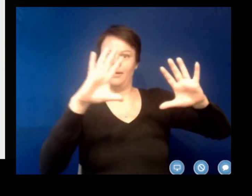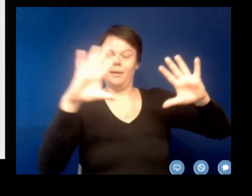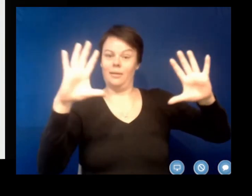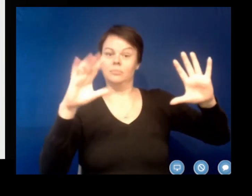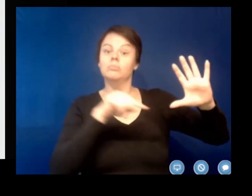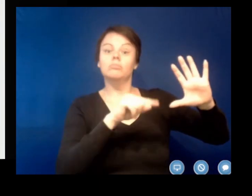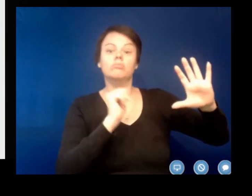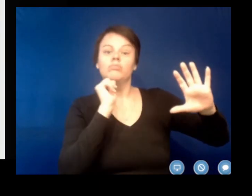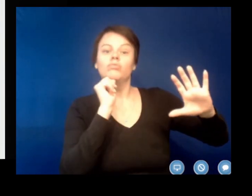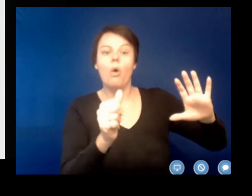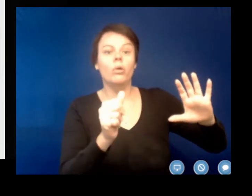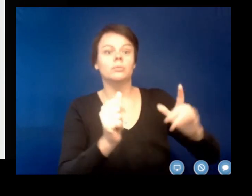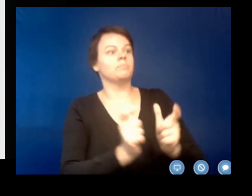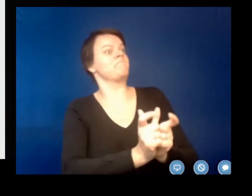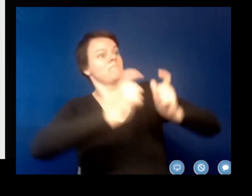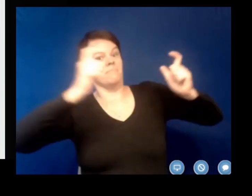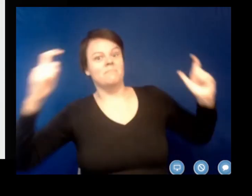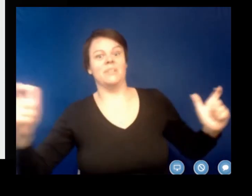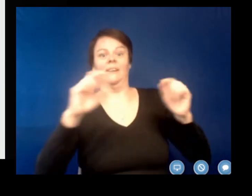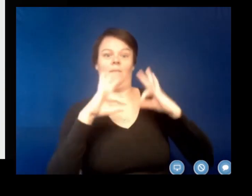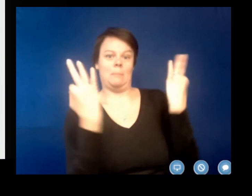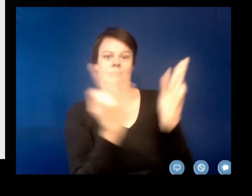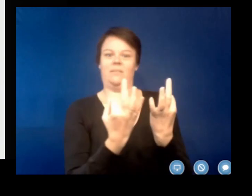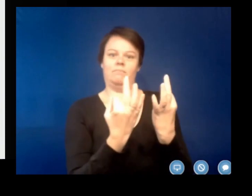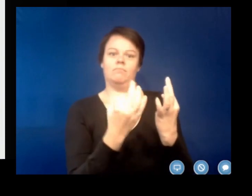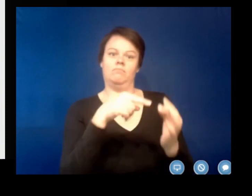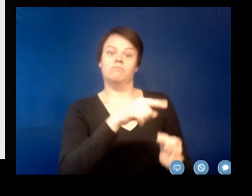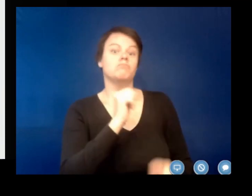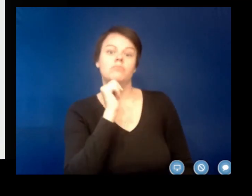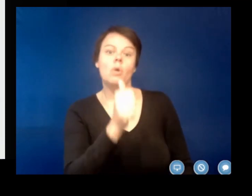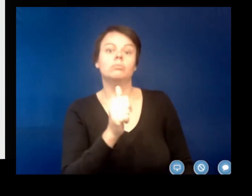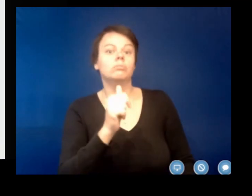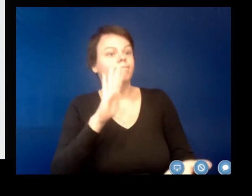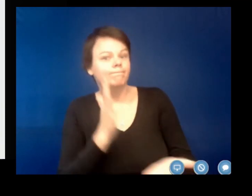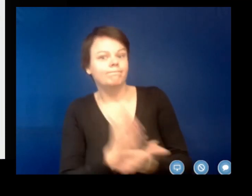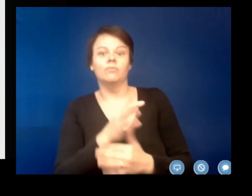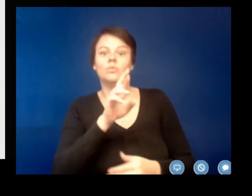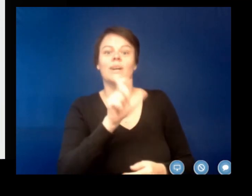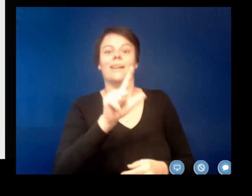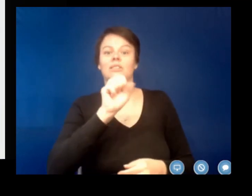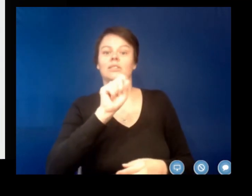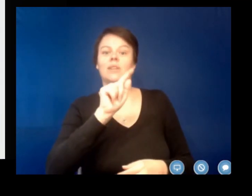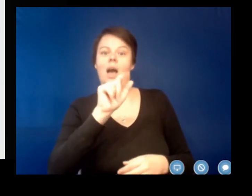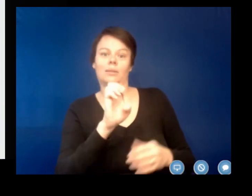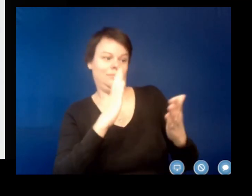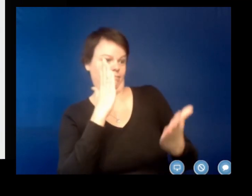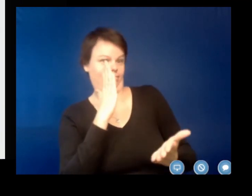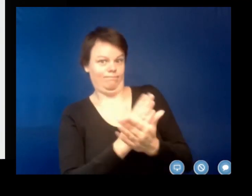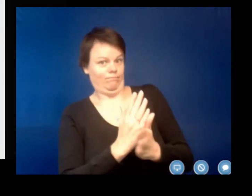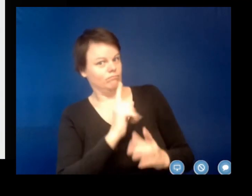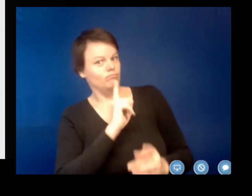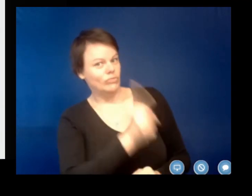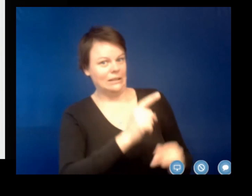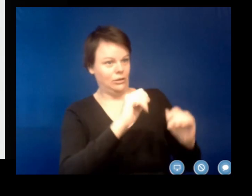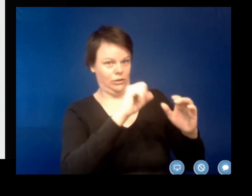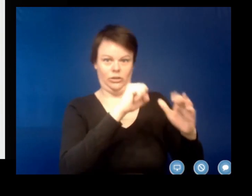to a space anchor or just related to one actor. However,